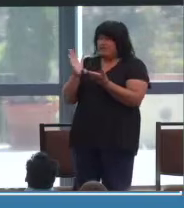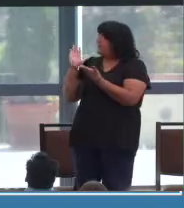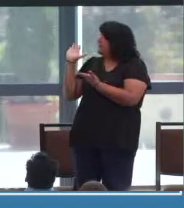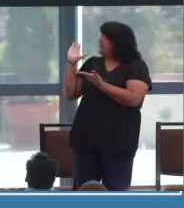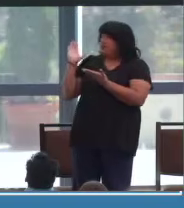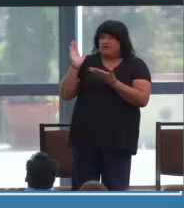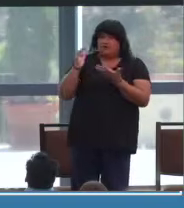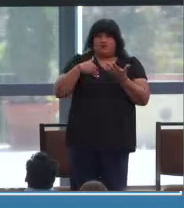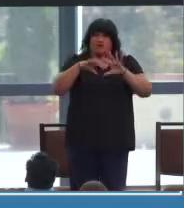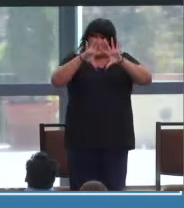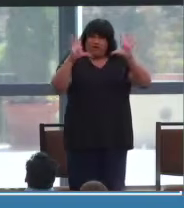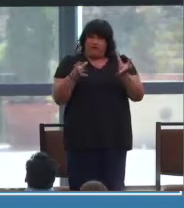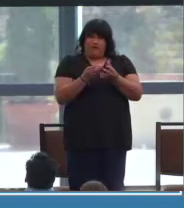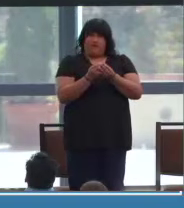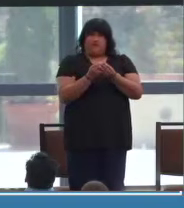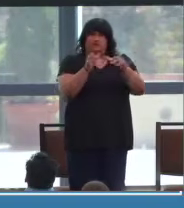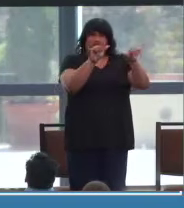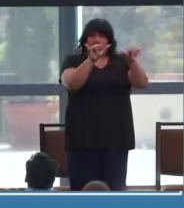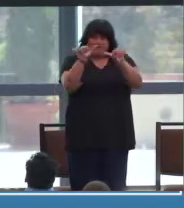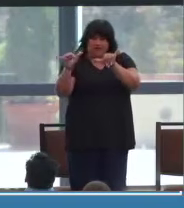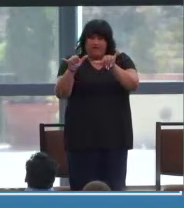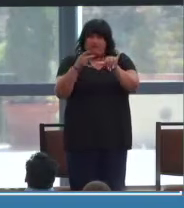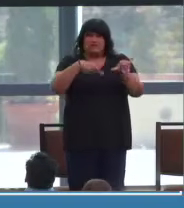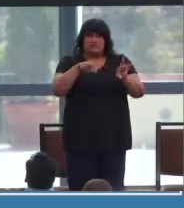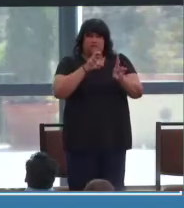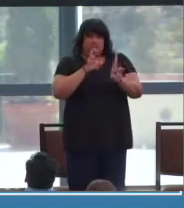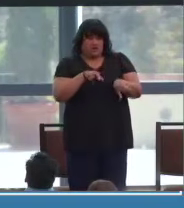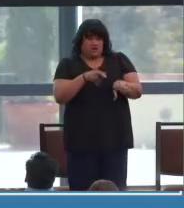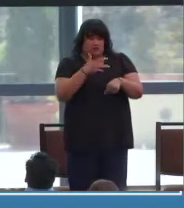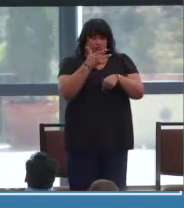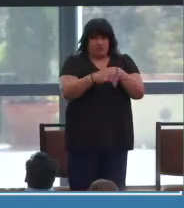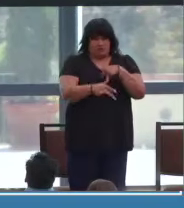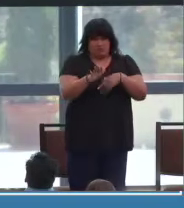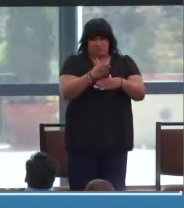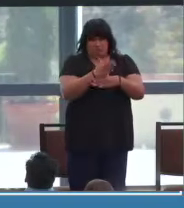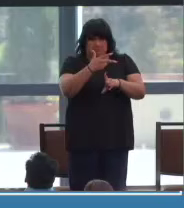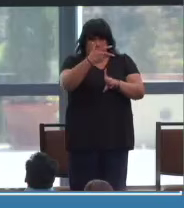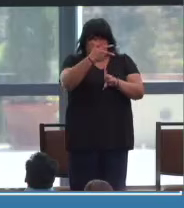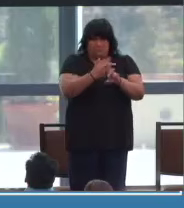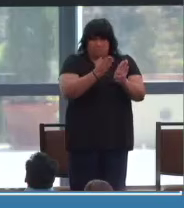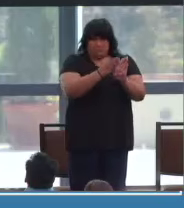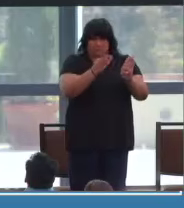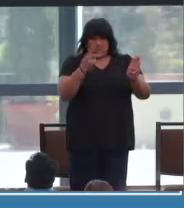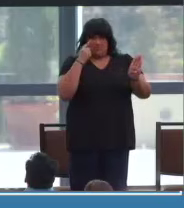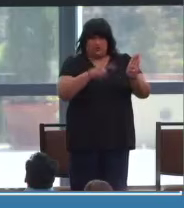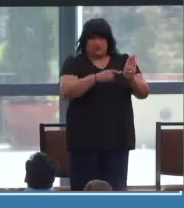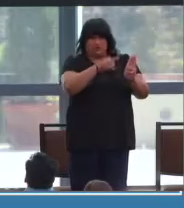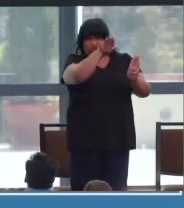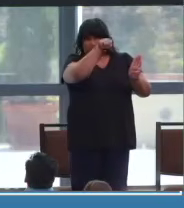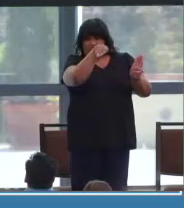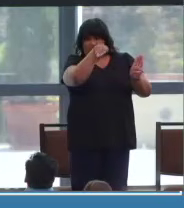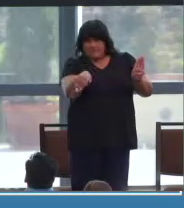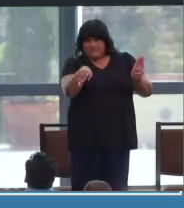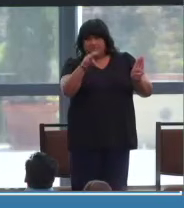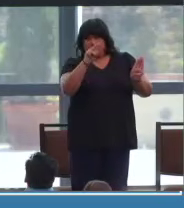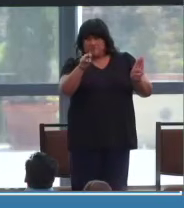is that they responded pretty early. Within 3 months, you see a significant drop in their disease activity measures, and